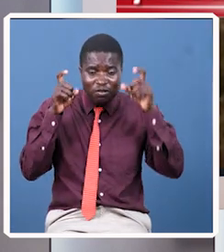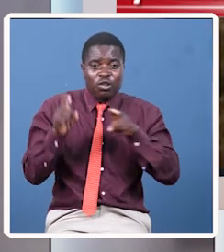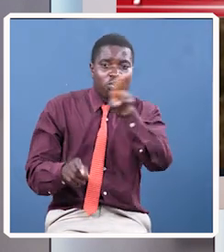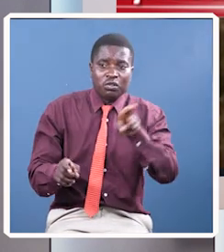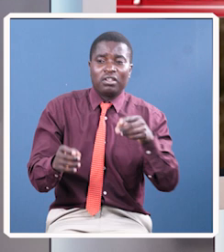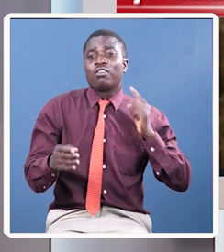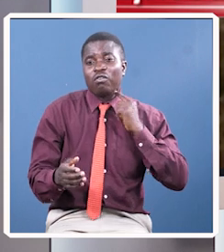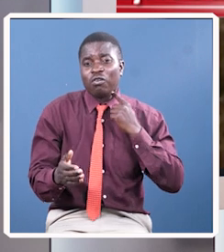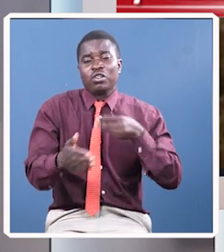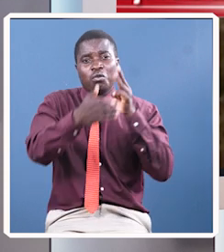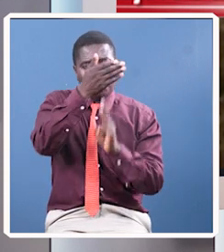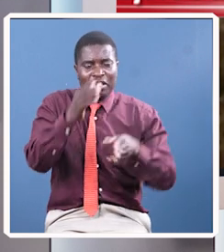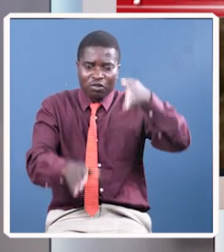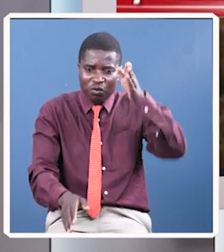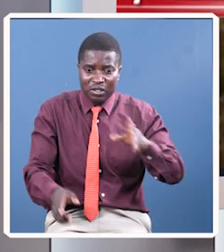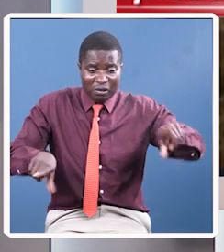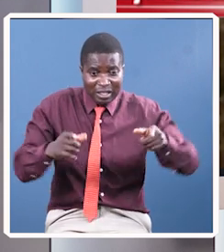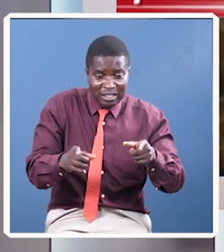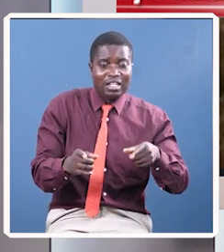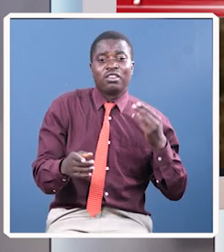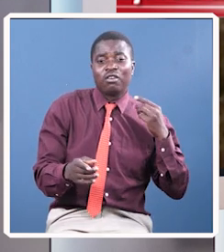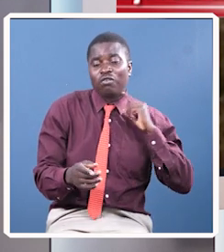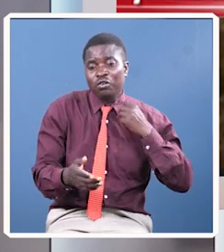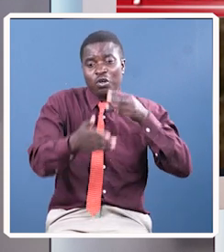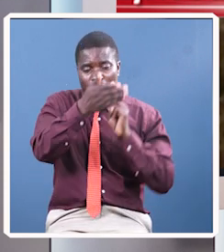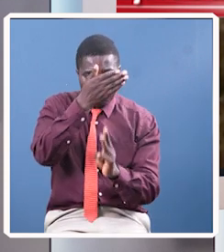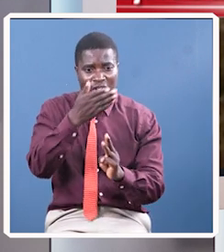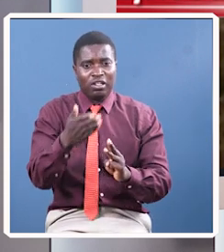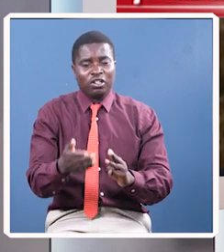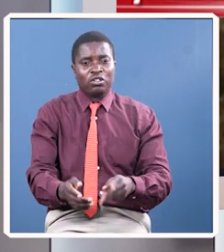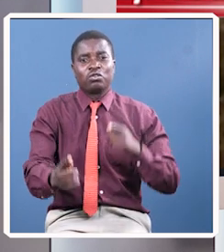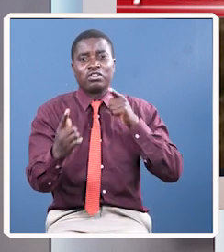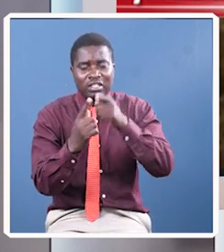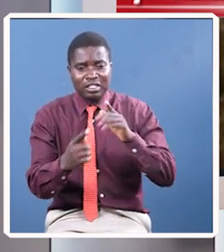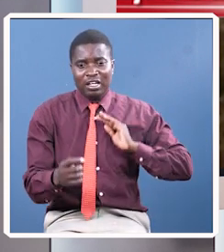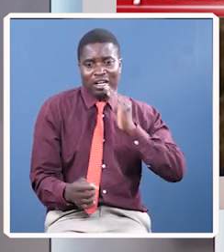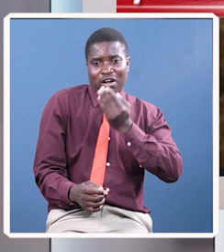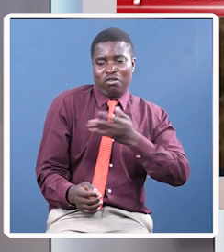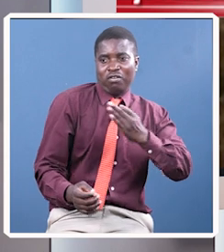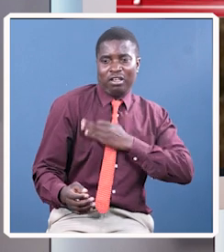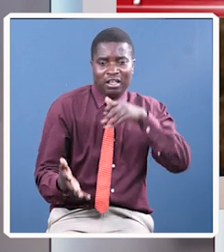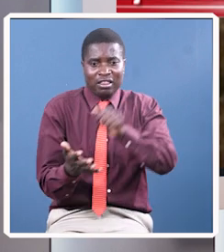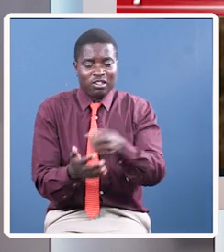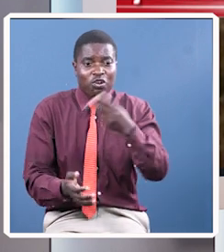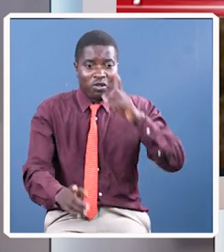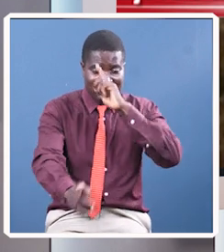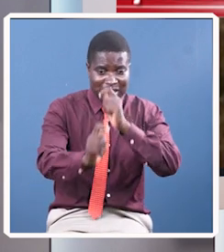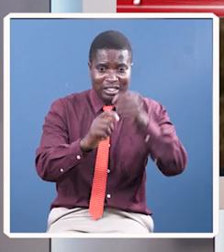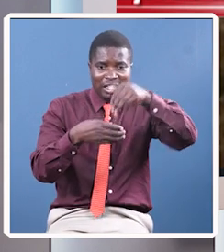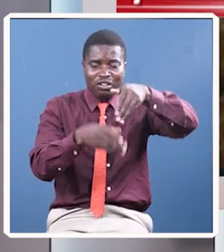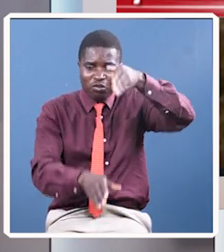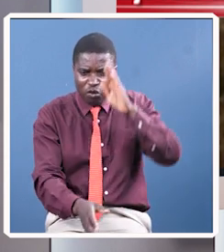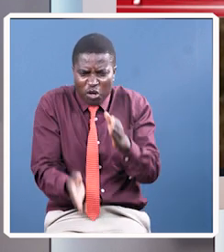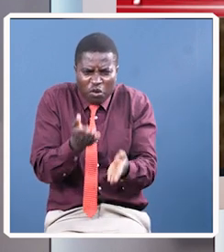ende Mwari achatenzera muprofita wenhema kuti ararame pakati pedu kuti aite test our faith. Toimba naMwari here kana kuti